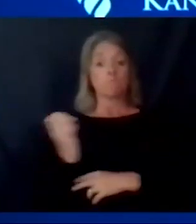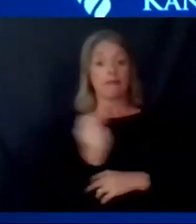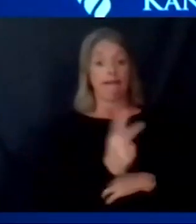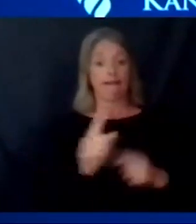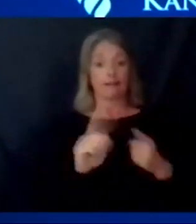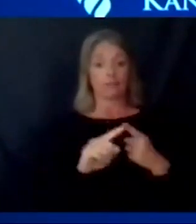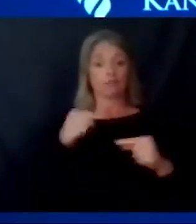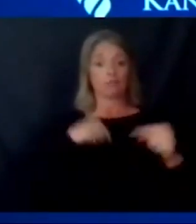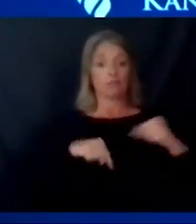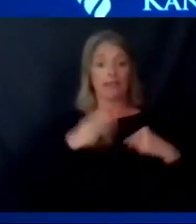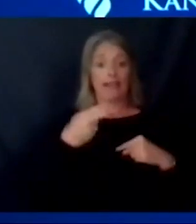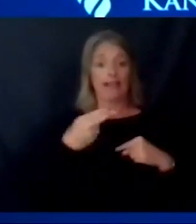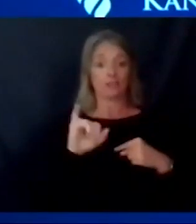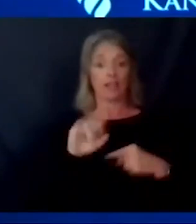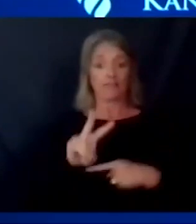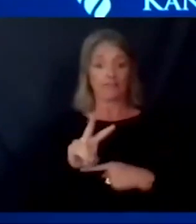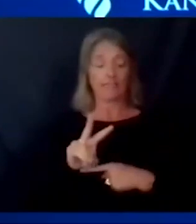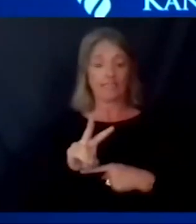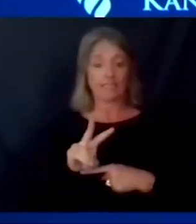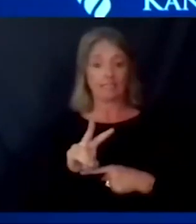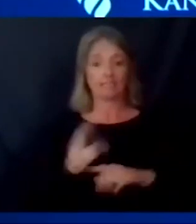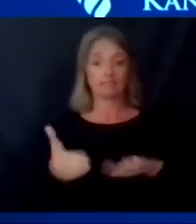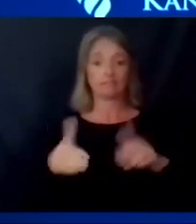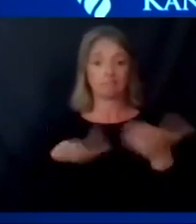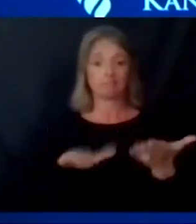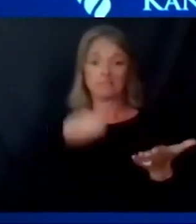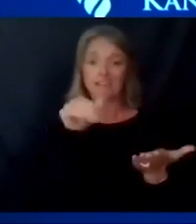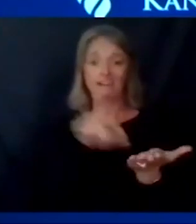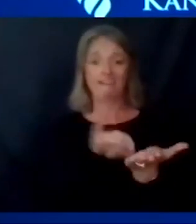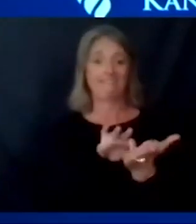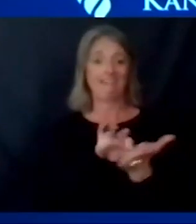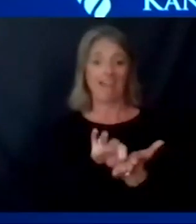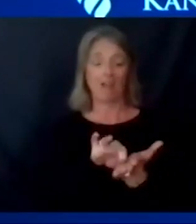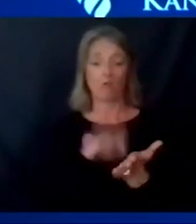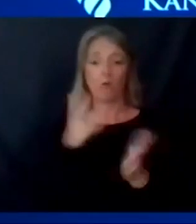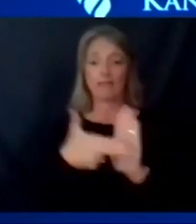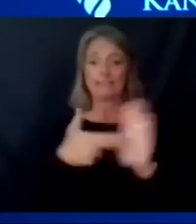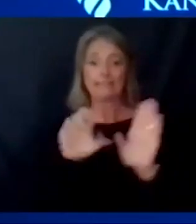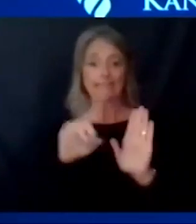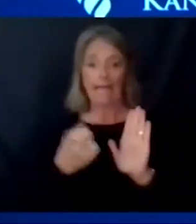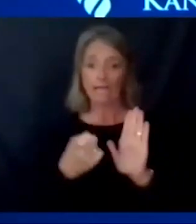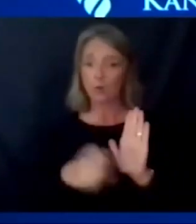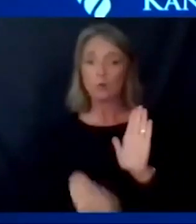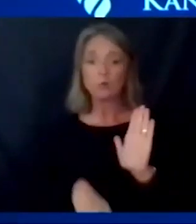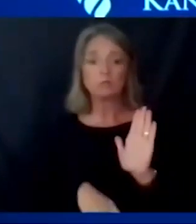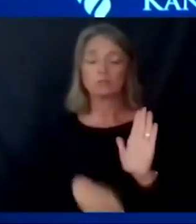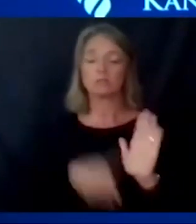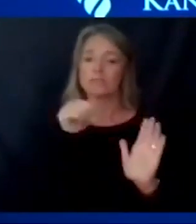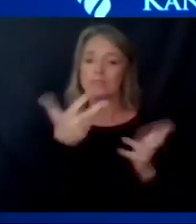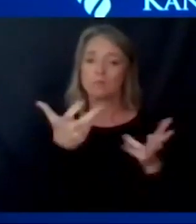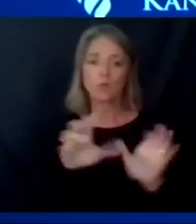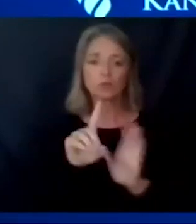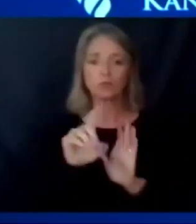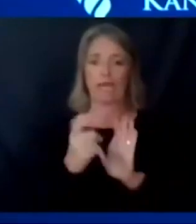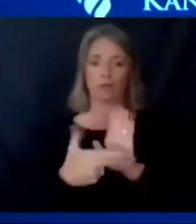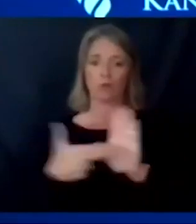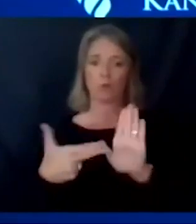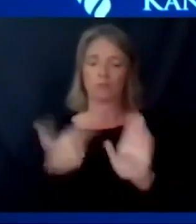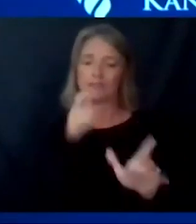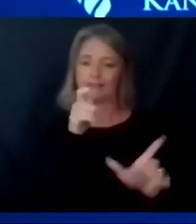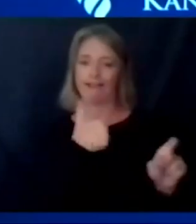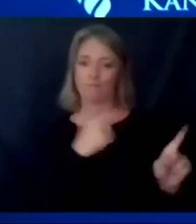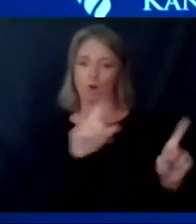lot of HIV deaths that didn't get accounted for because we couldn't diagnose this, we didn't want to diagnose it, and we didn't have all the testing available for it. And